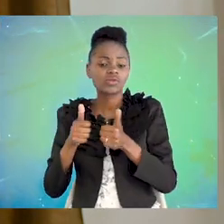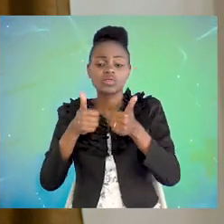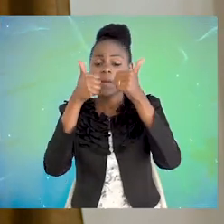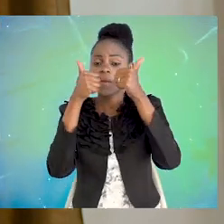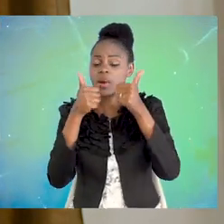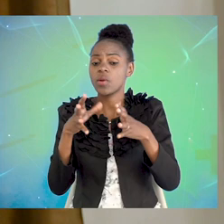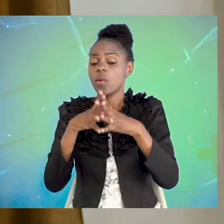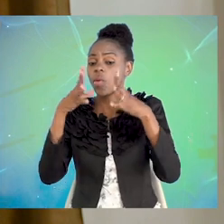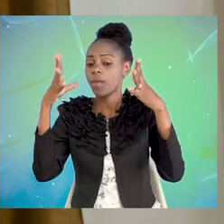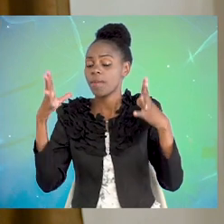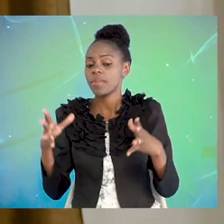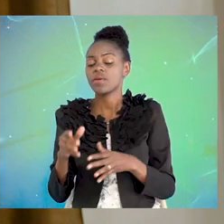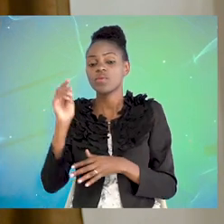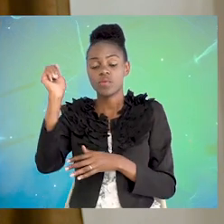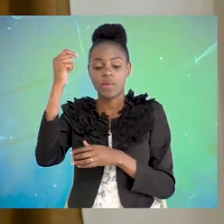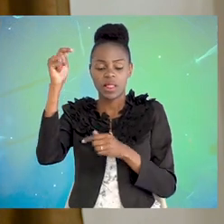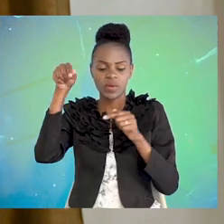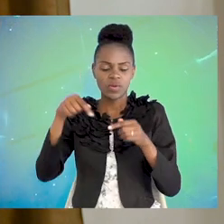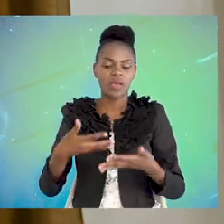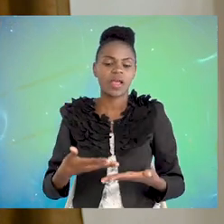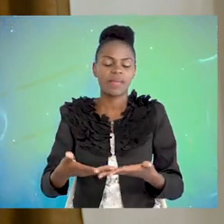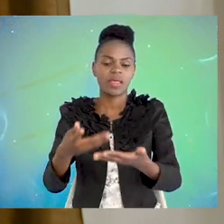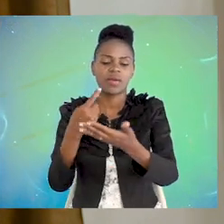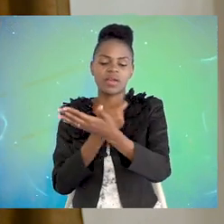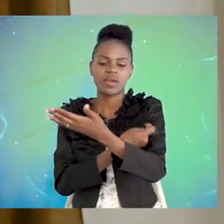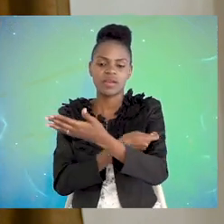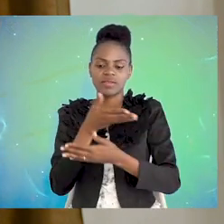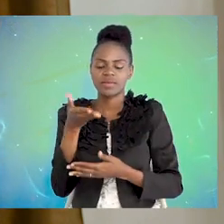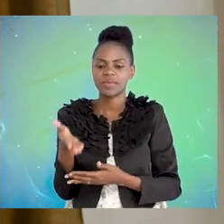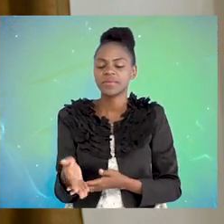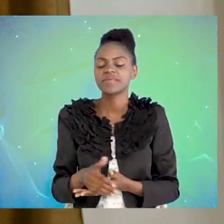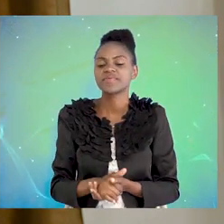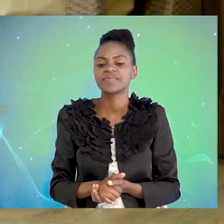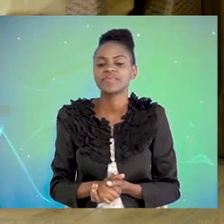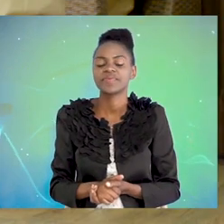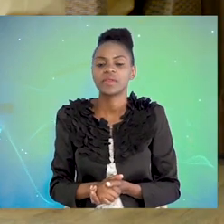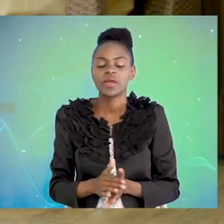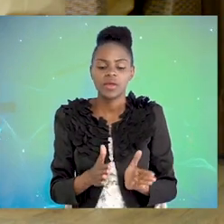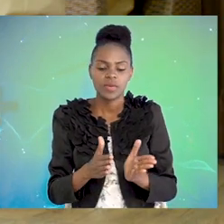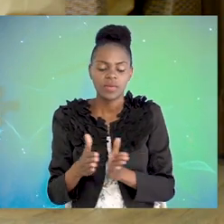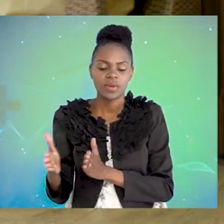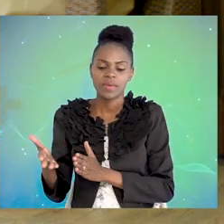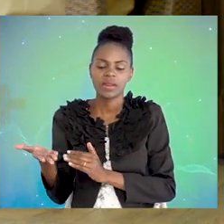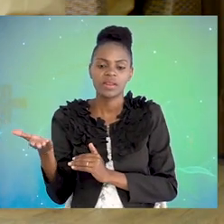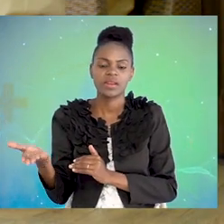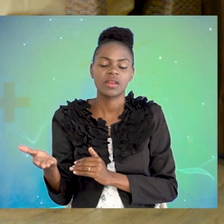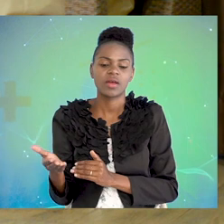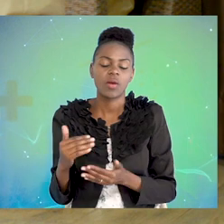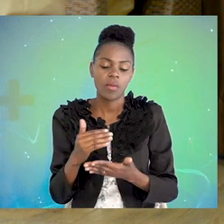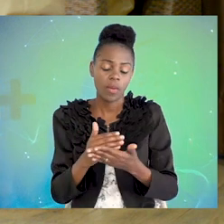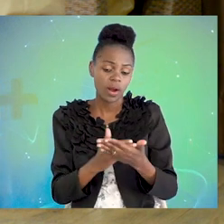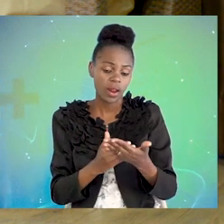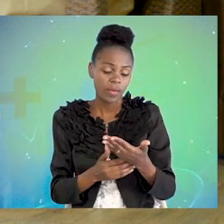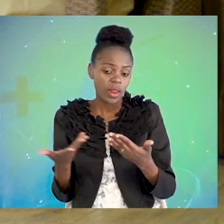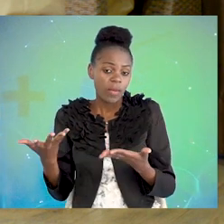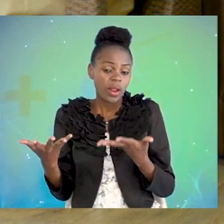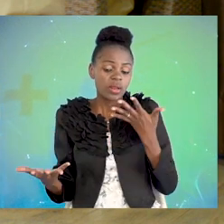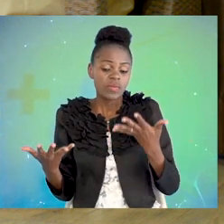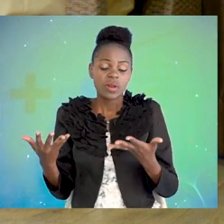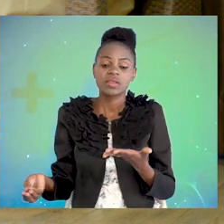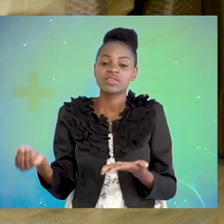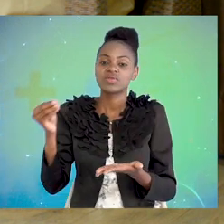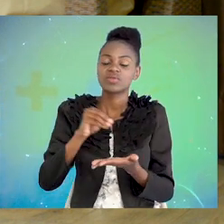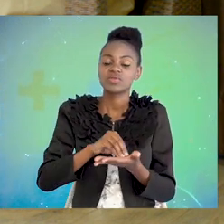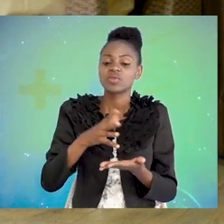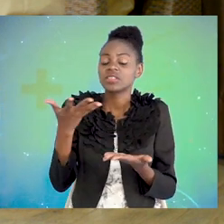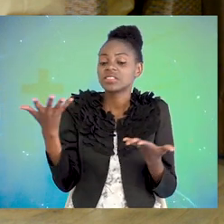historic moment in Malawi's history. Tisa nabite kugawuli na program ya tulivo. Mwina pali zintu zina zimini